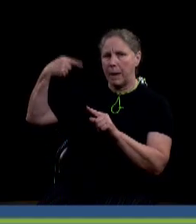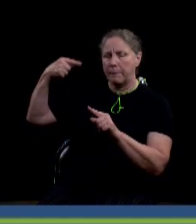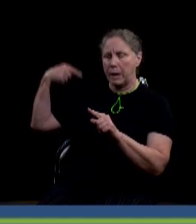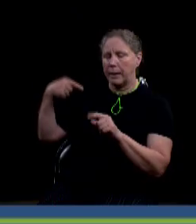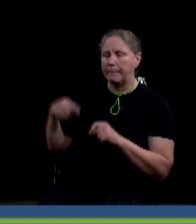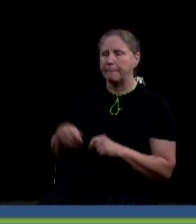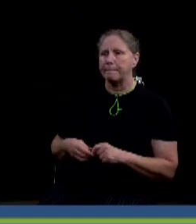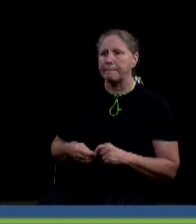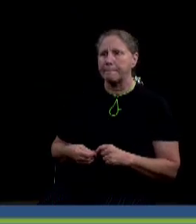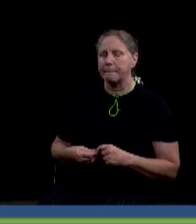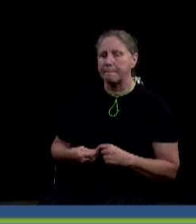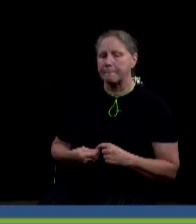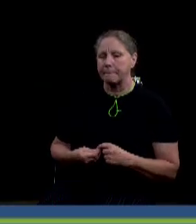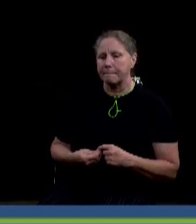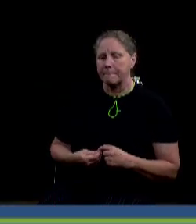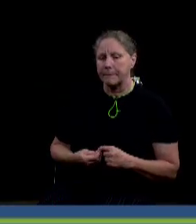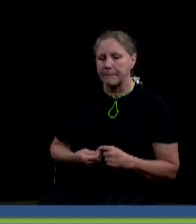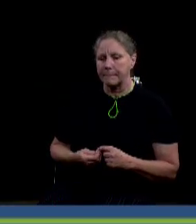I think, no,